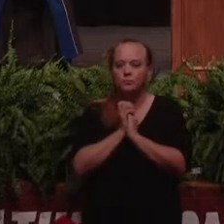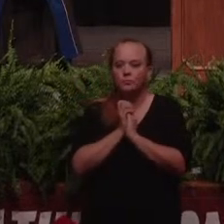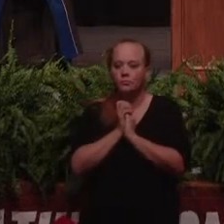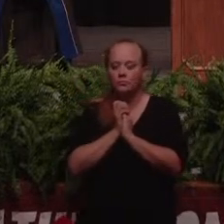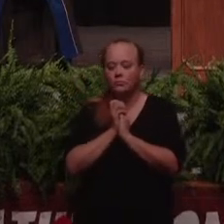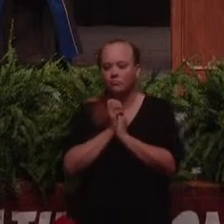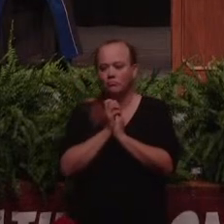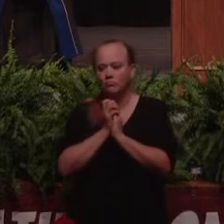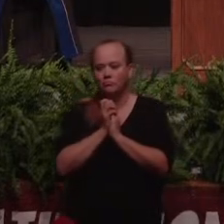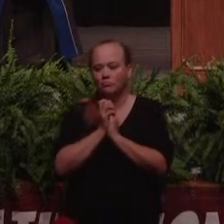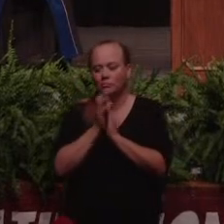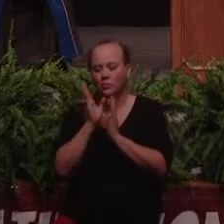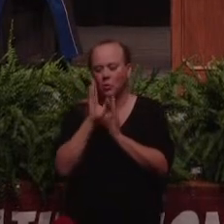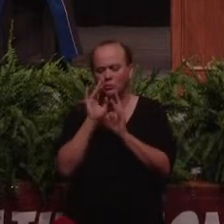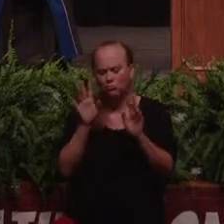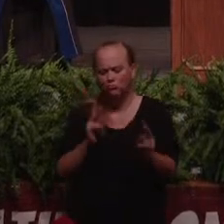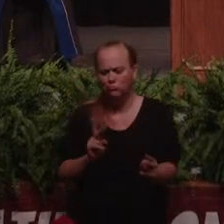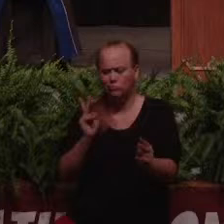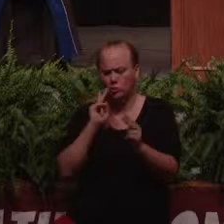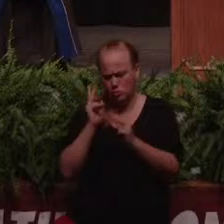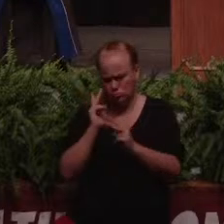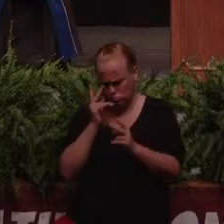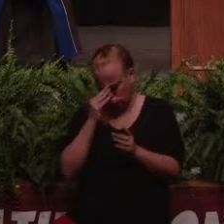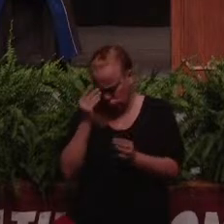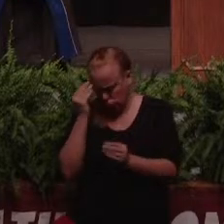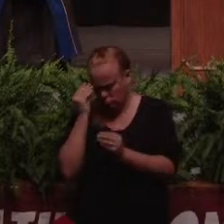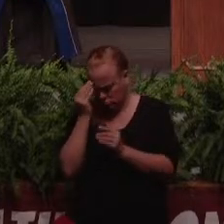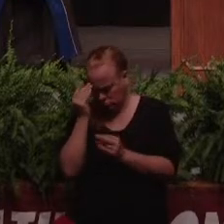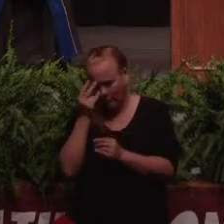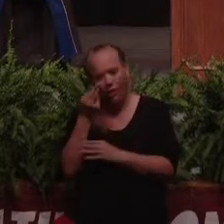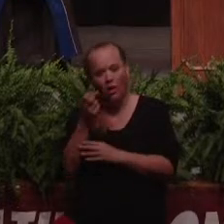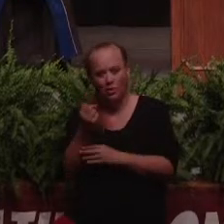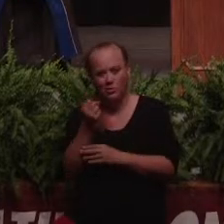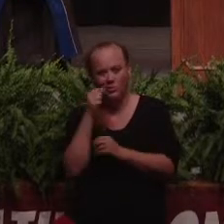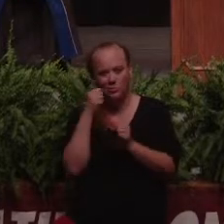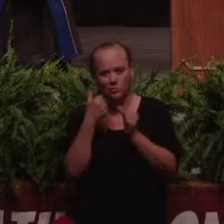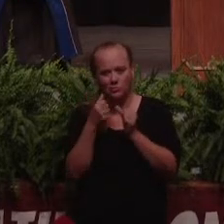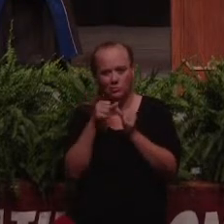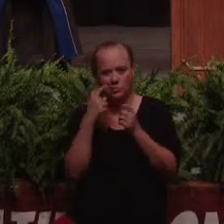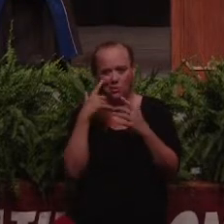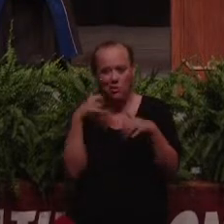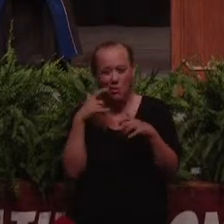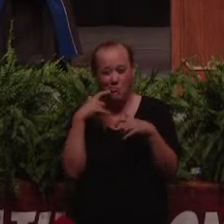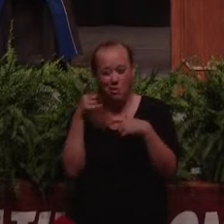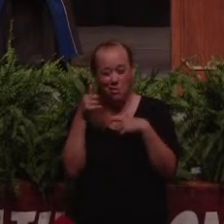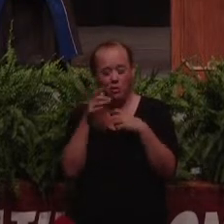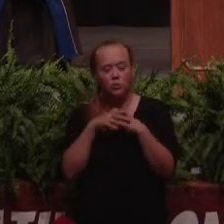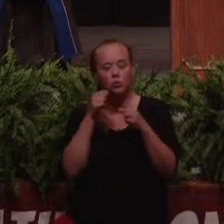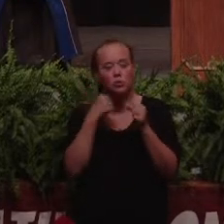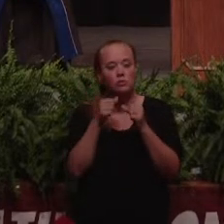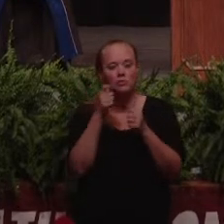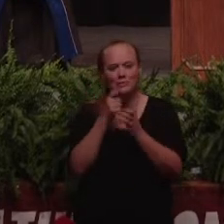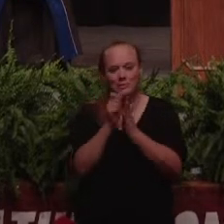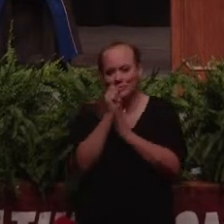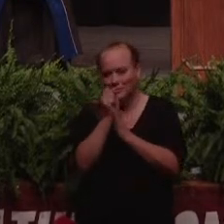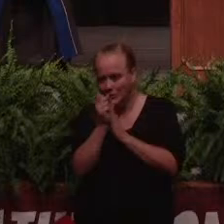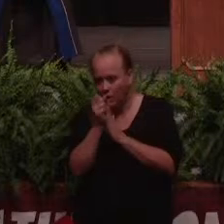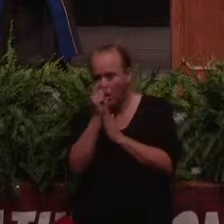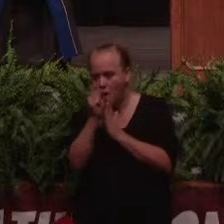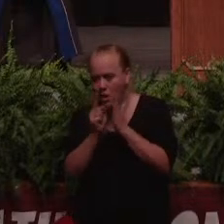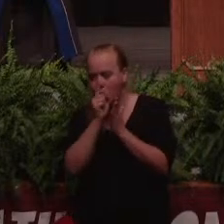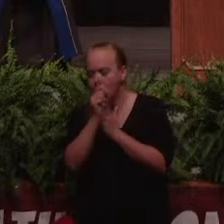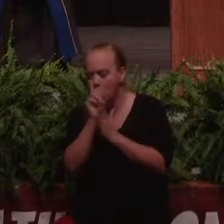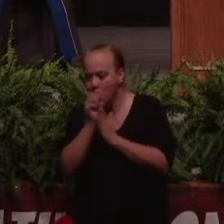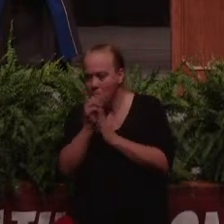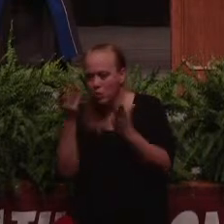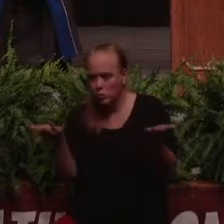We will then look back at our high school years, remembering every second, every minute, every hour we